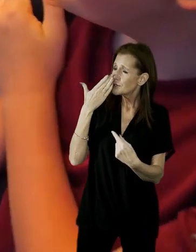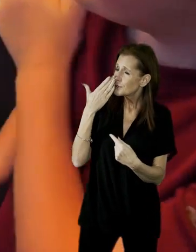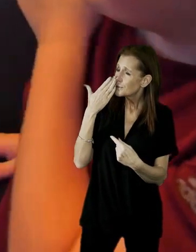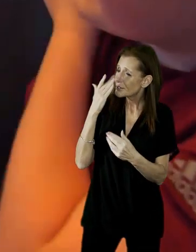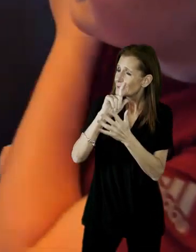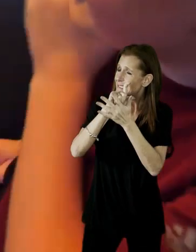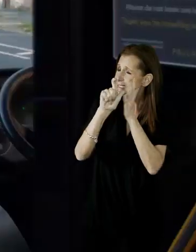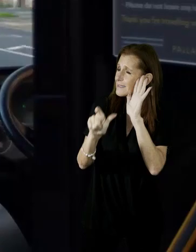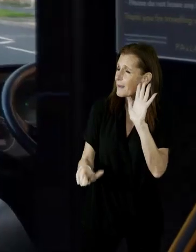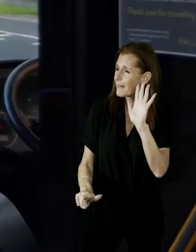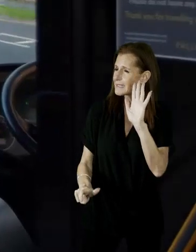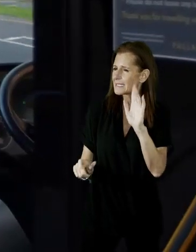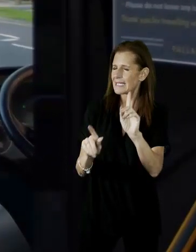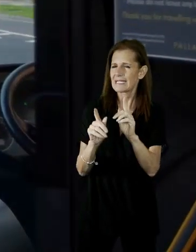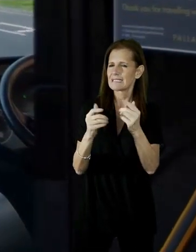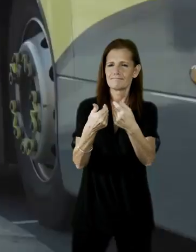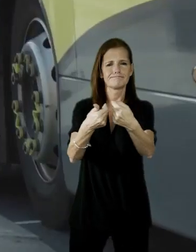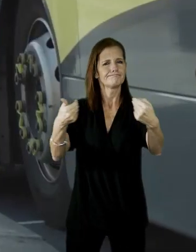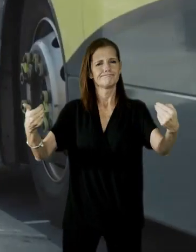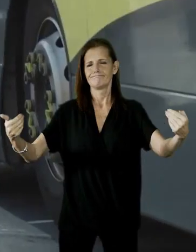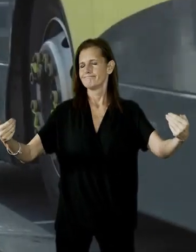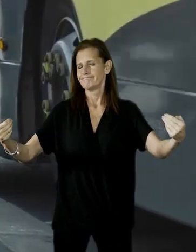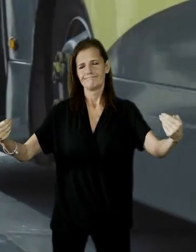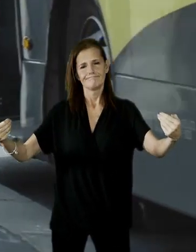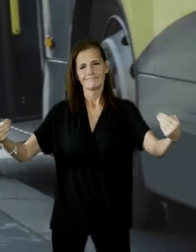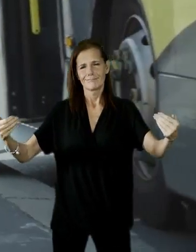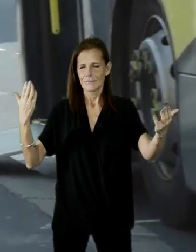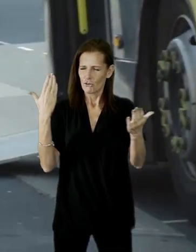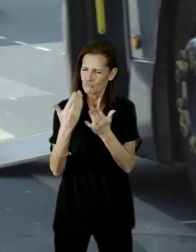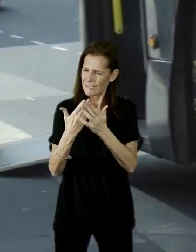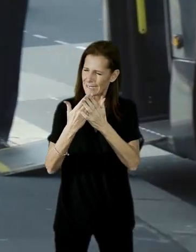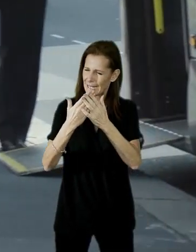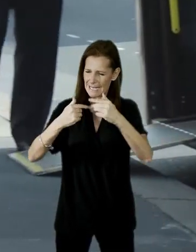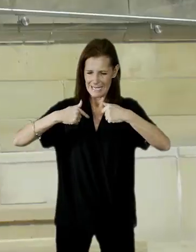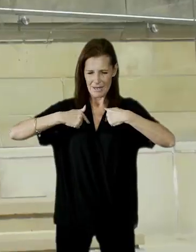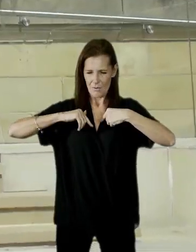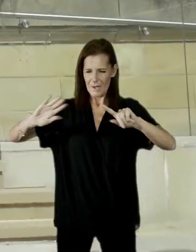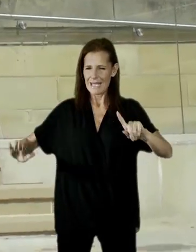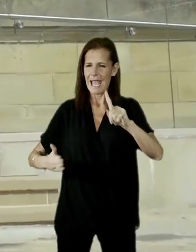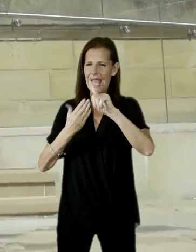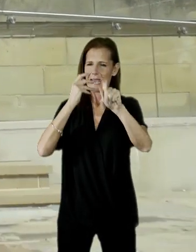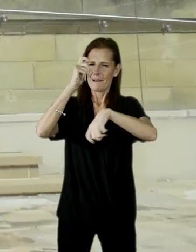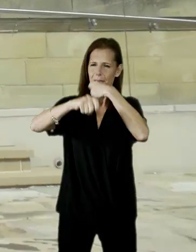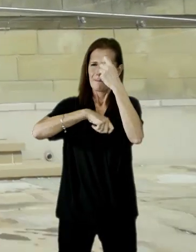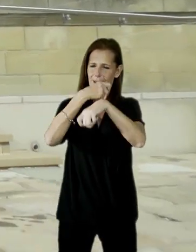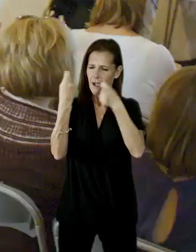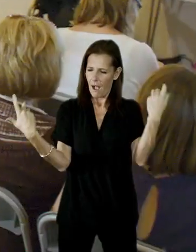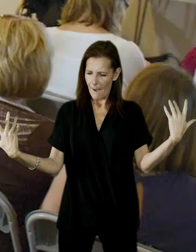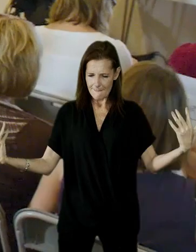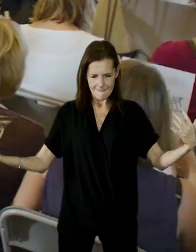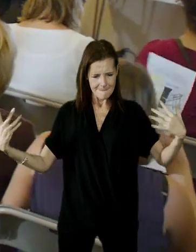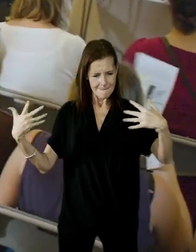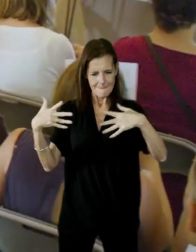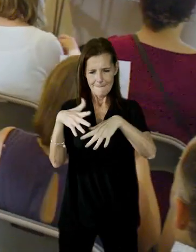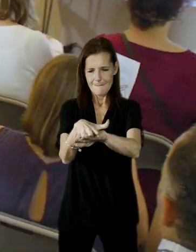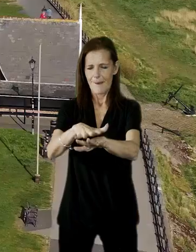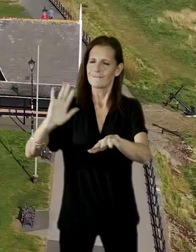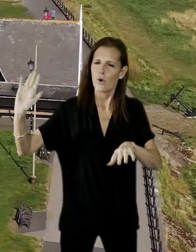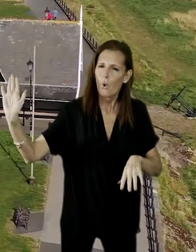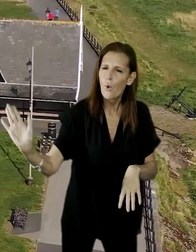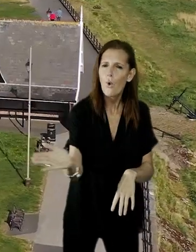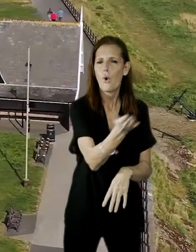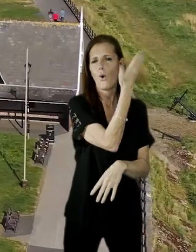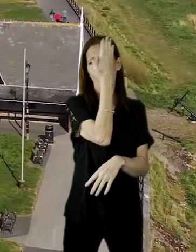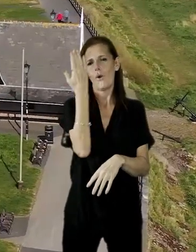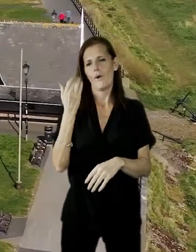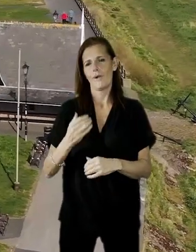of the Access Fylde Coast Project was to strive to become a more fully inclusive resort for all. So